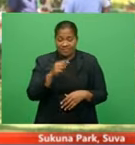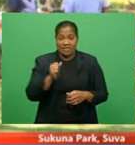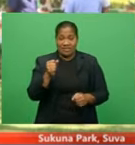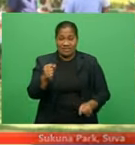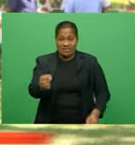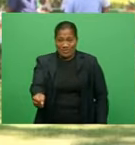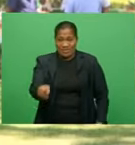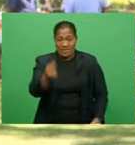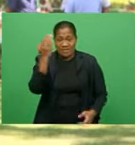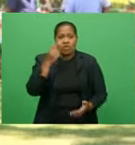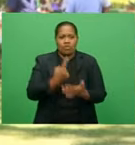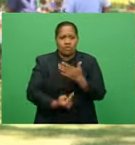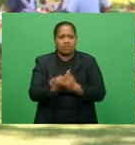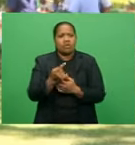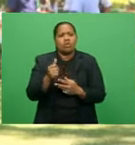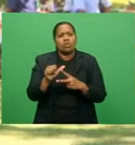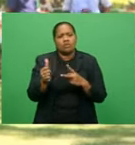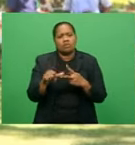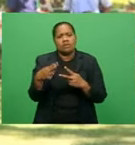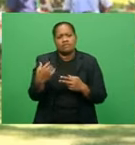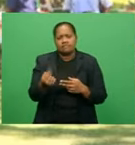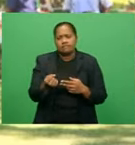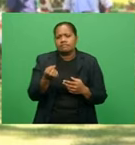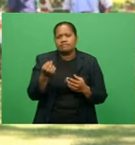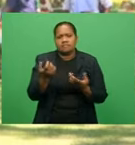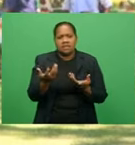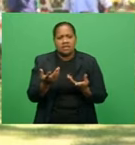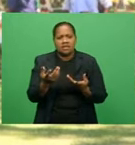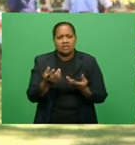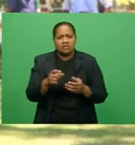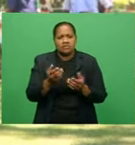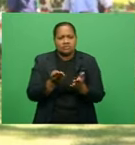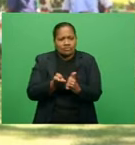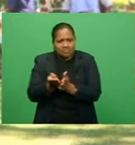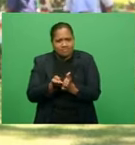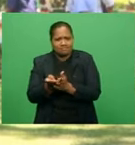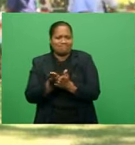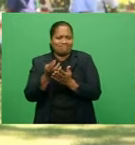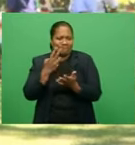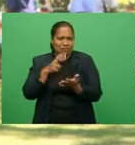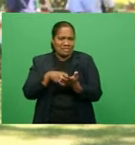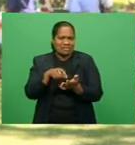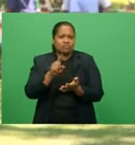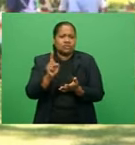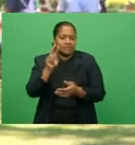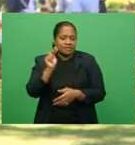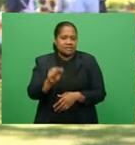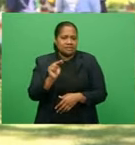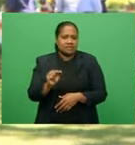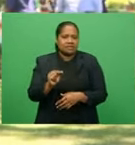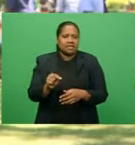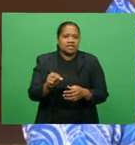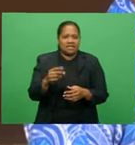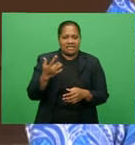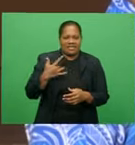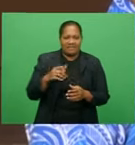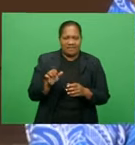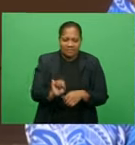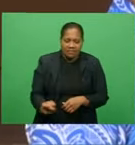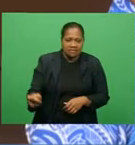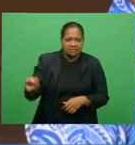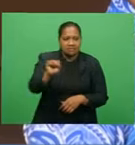also be able to provide modern digital services in recognition of the fact that it needs to be a functioning living space. This